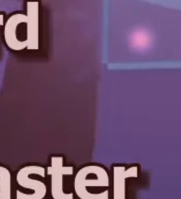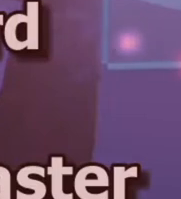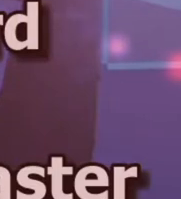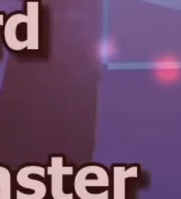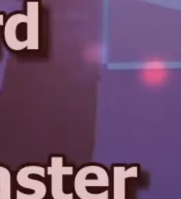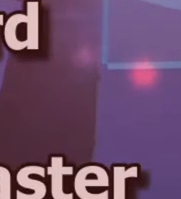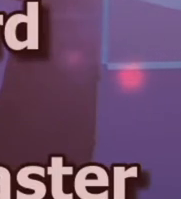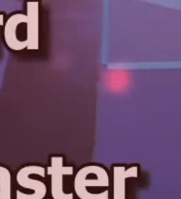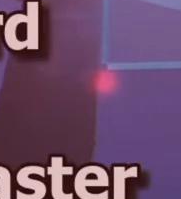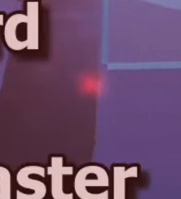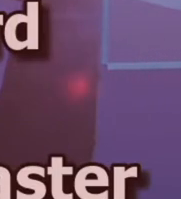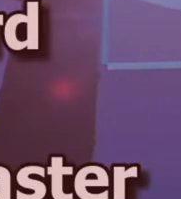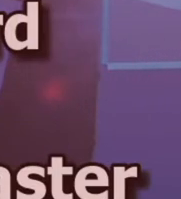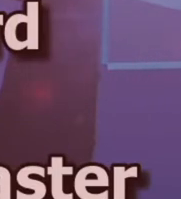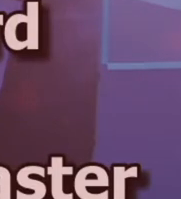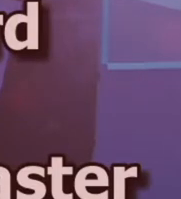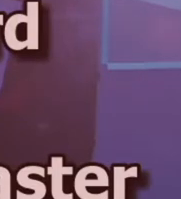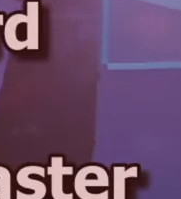holy,